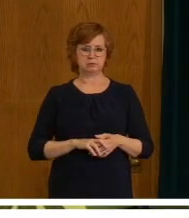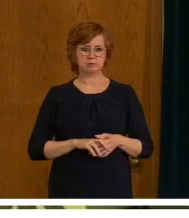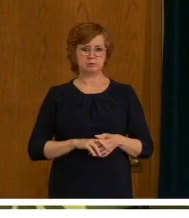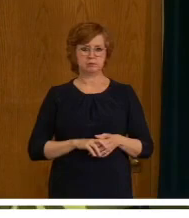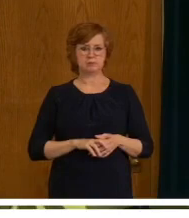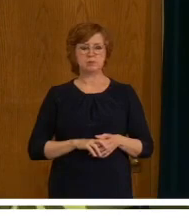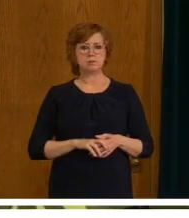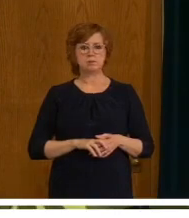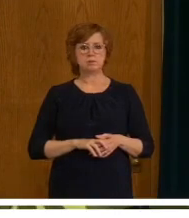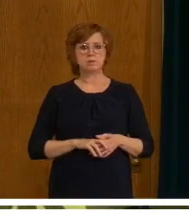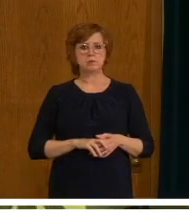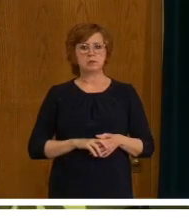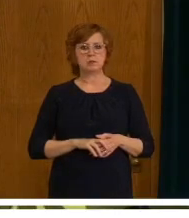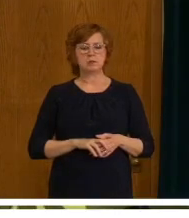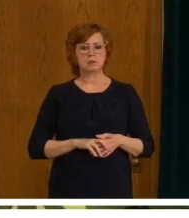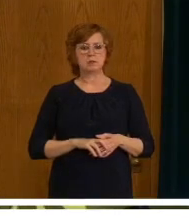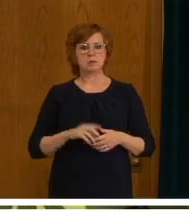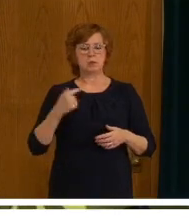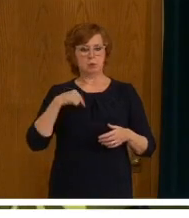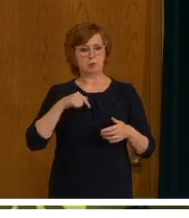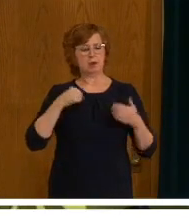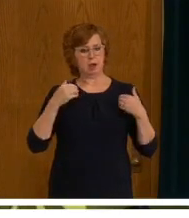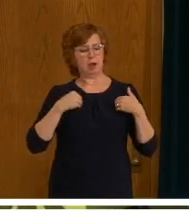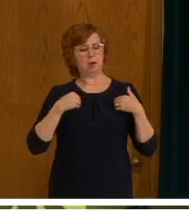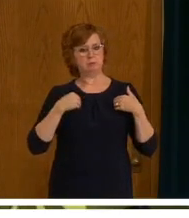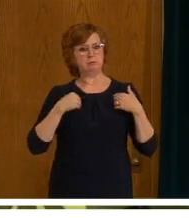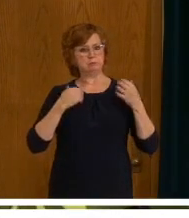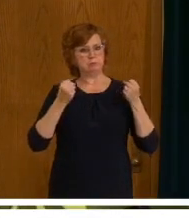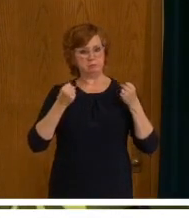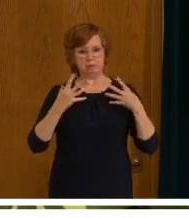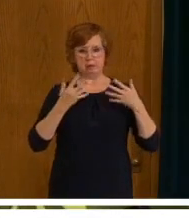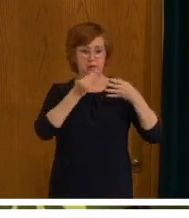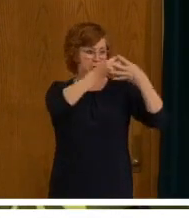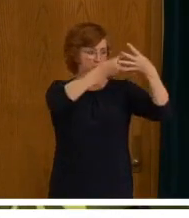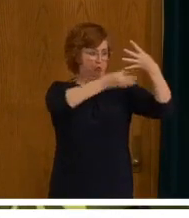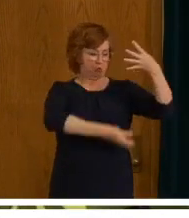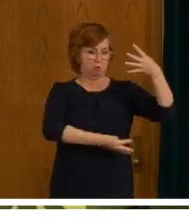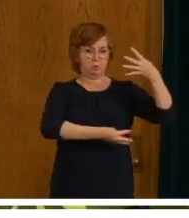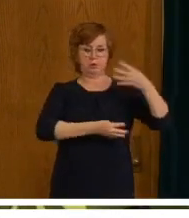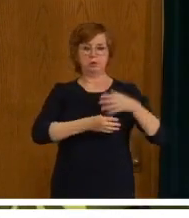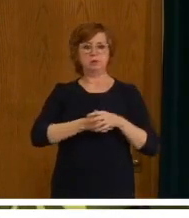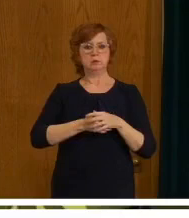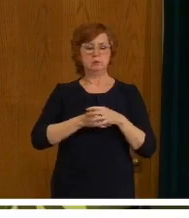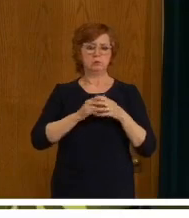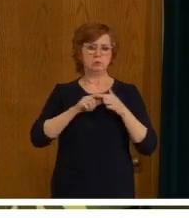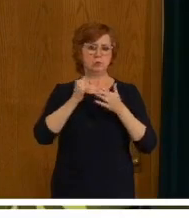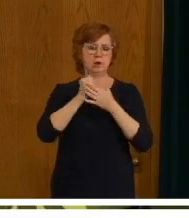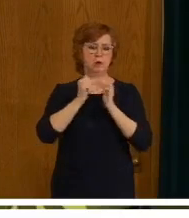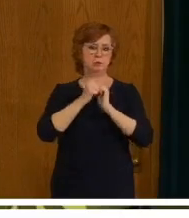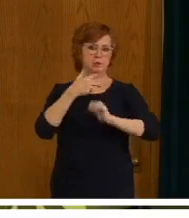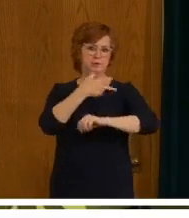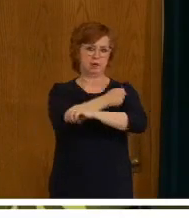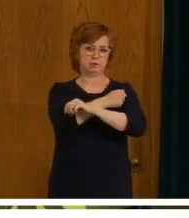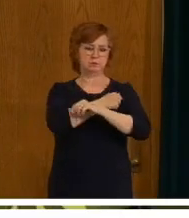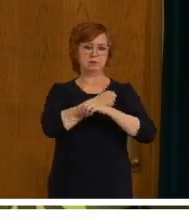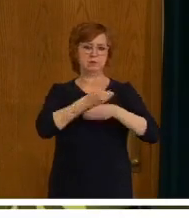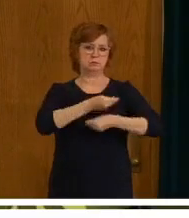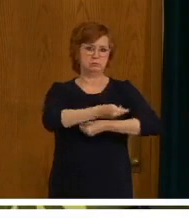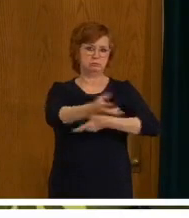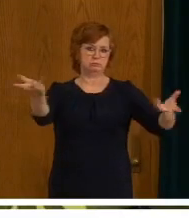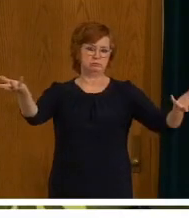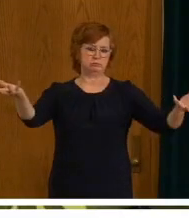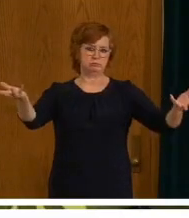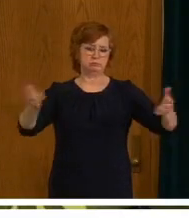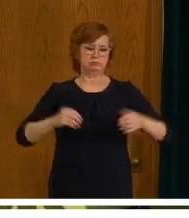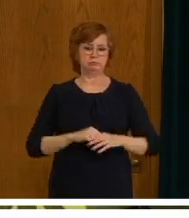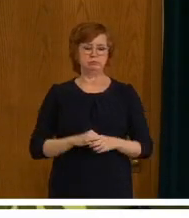different efforts have been put in place to address the volume of vaccines that we can deliver in as quick a fashion as we can, but also